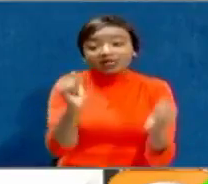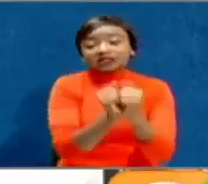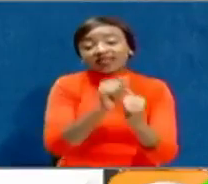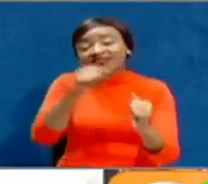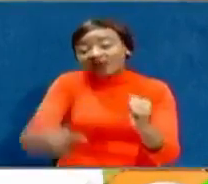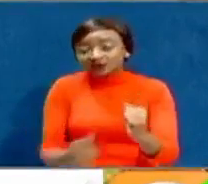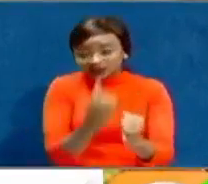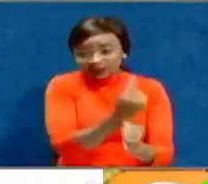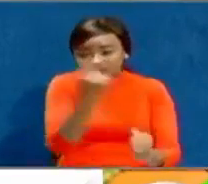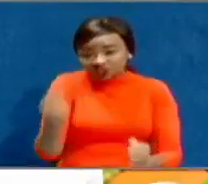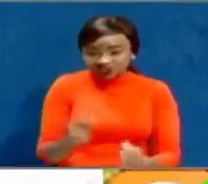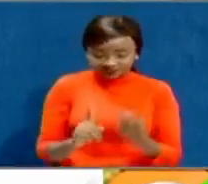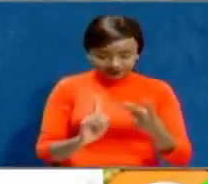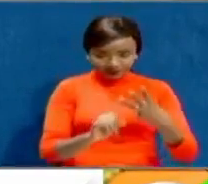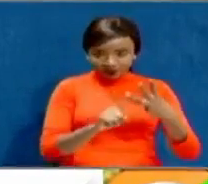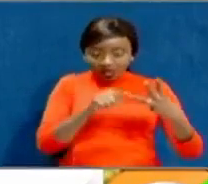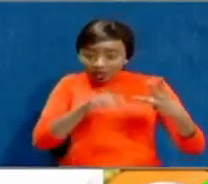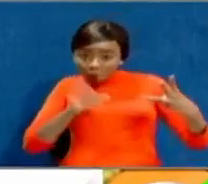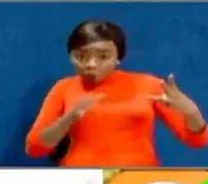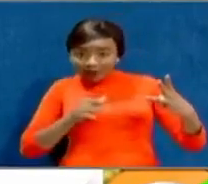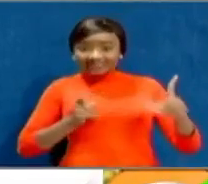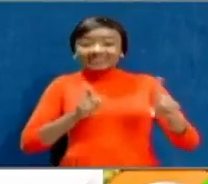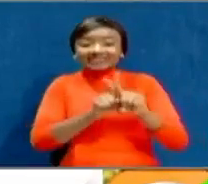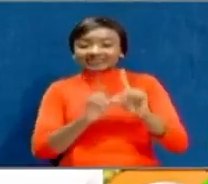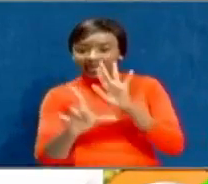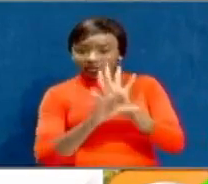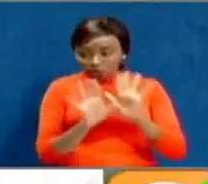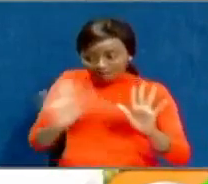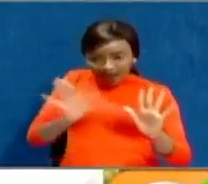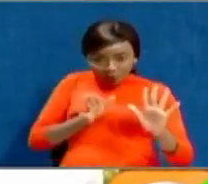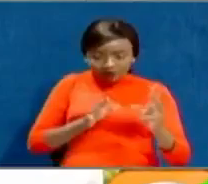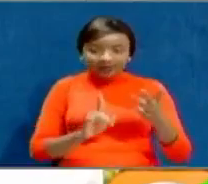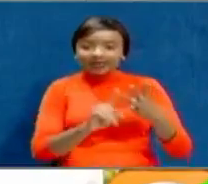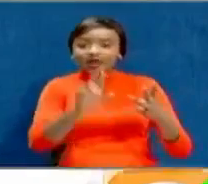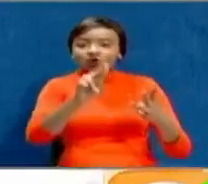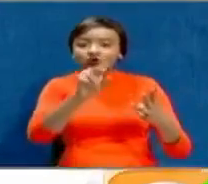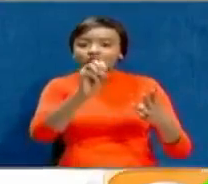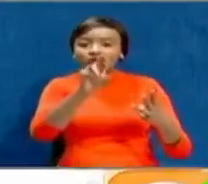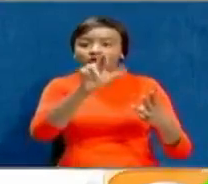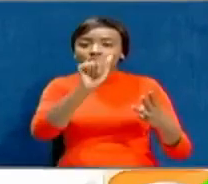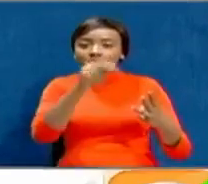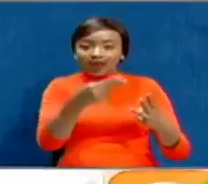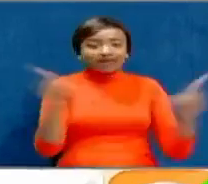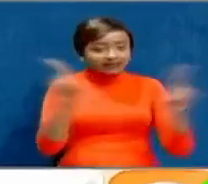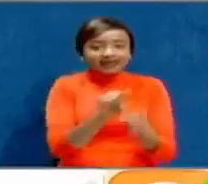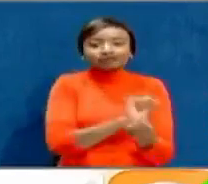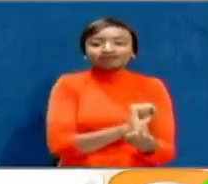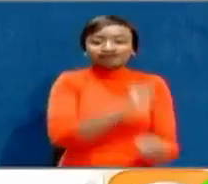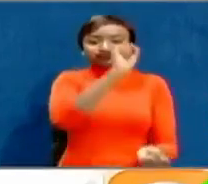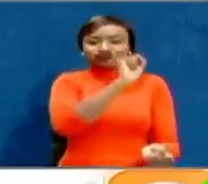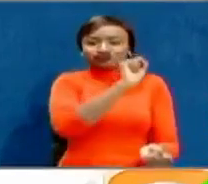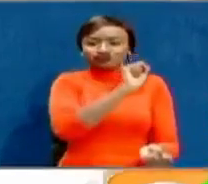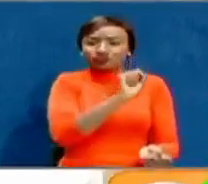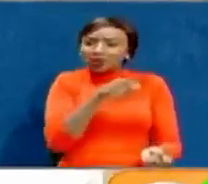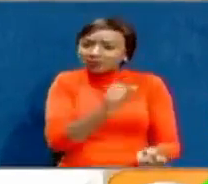shillings cash bail each. Nora Nyabongi, the woman who allegedly crafted the whole murder script, was also released on the same